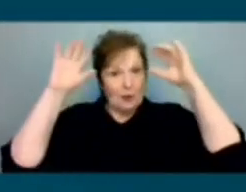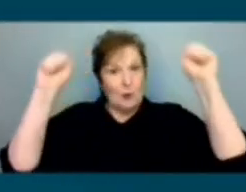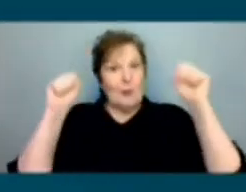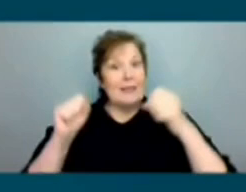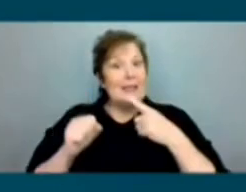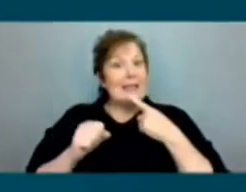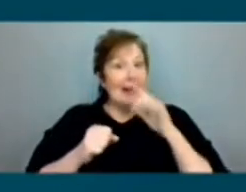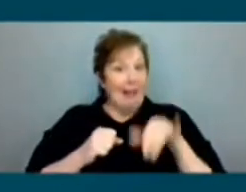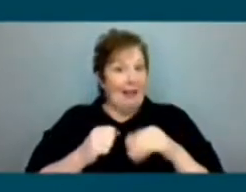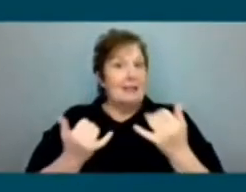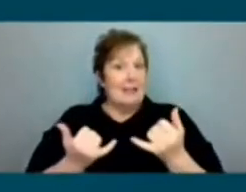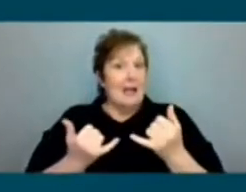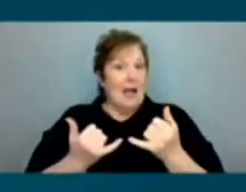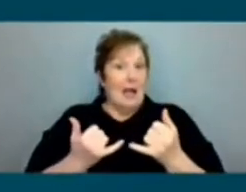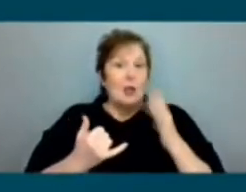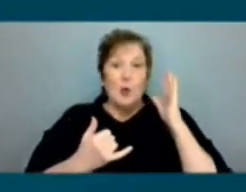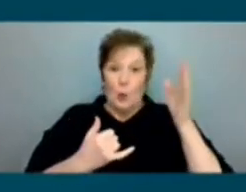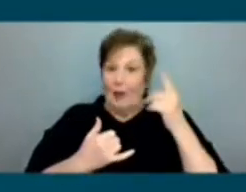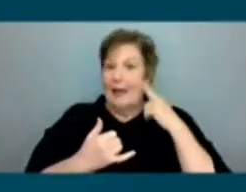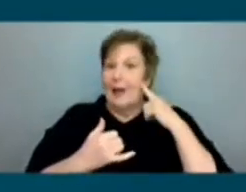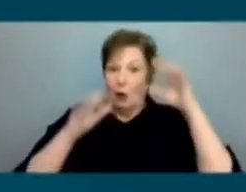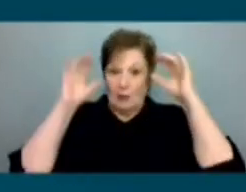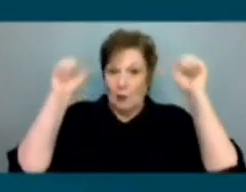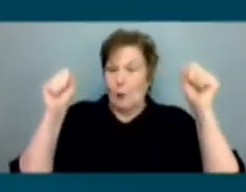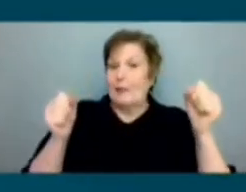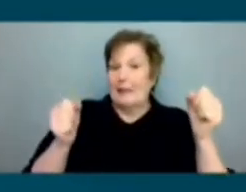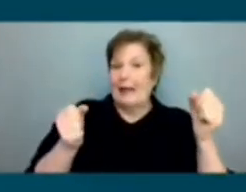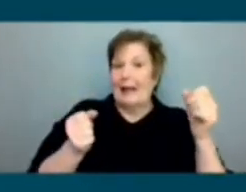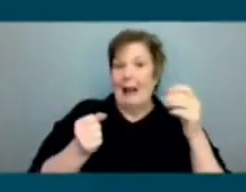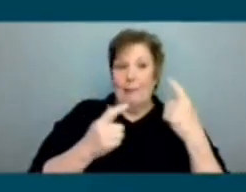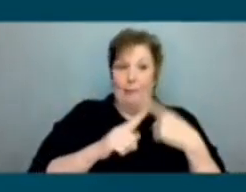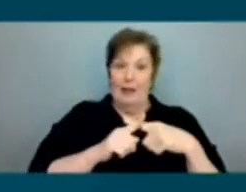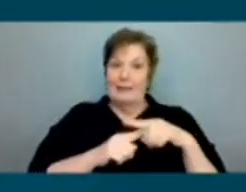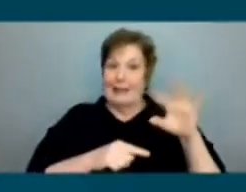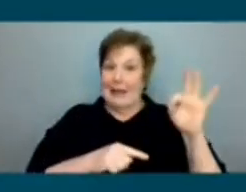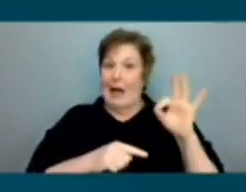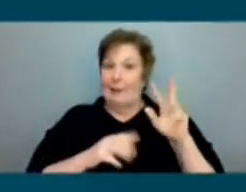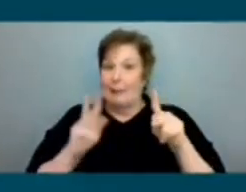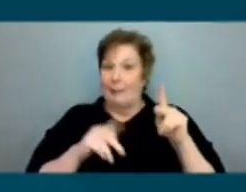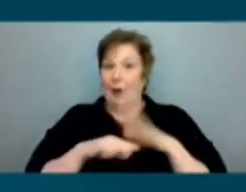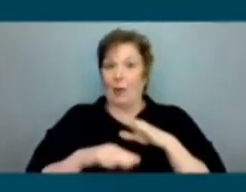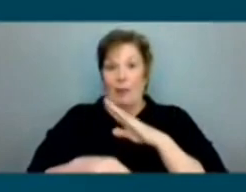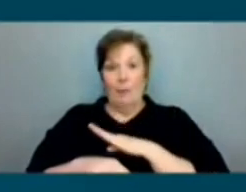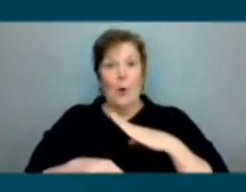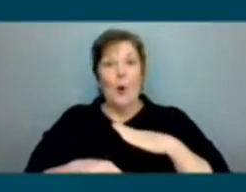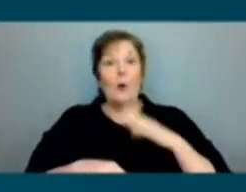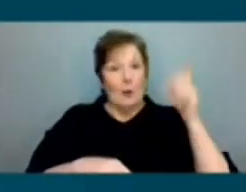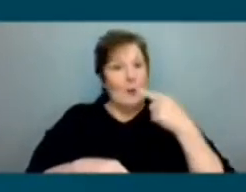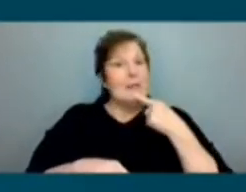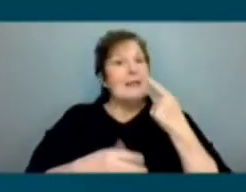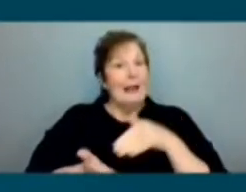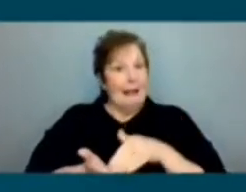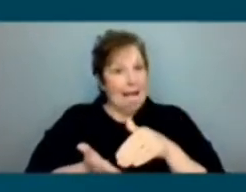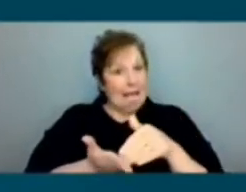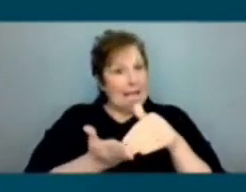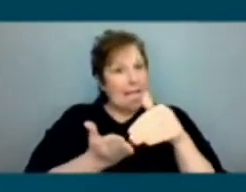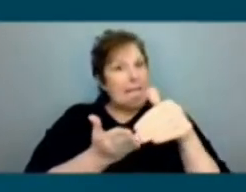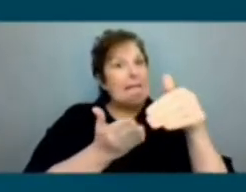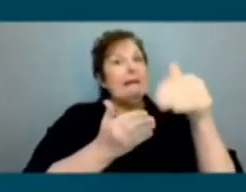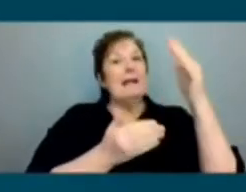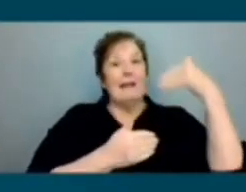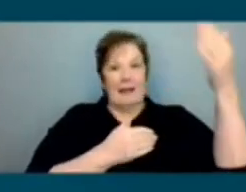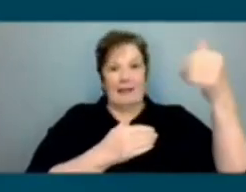today. You will hear our superintendent and the nine of us on the school board say this a lot in the coming weeks and months.